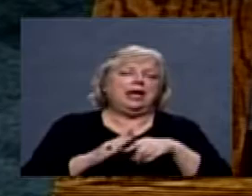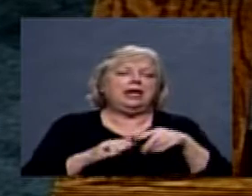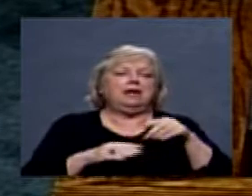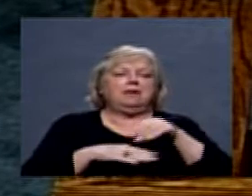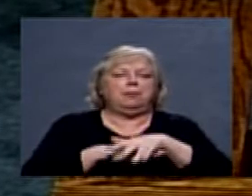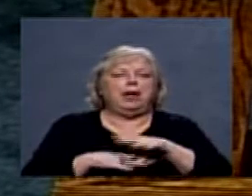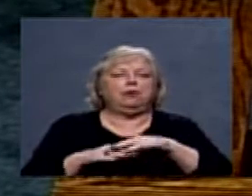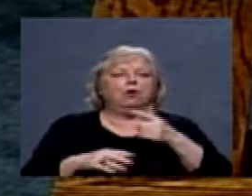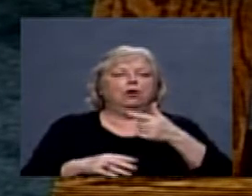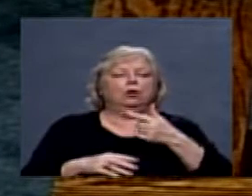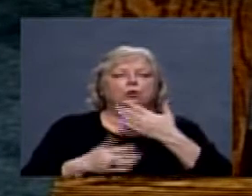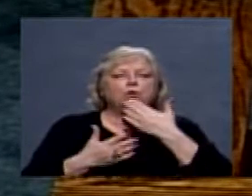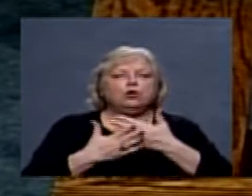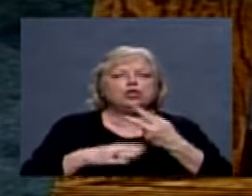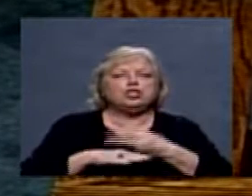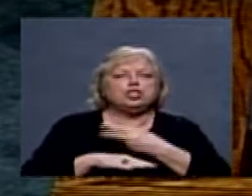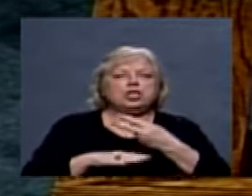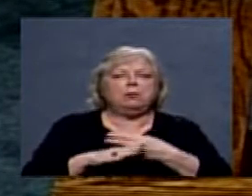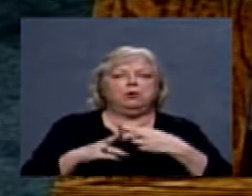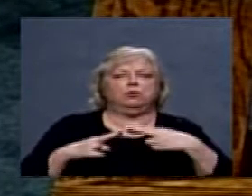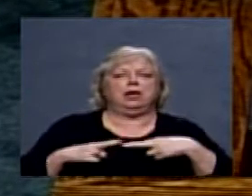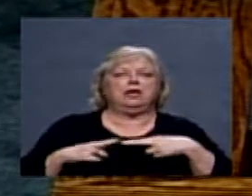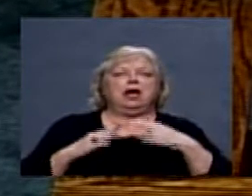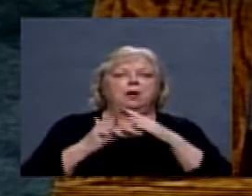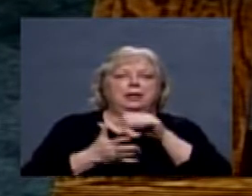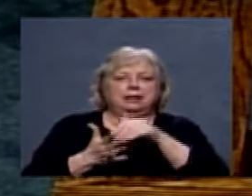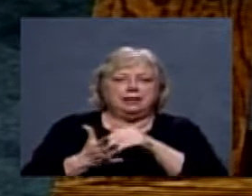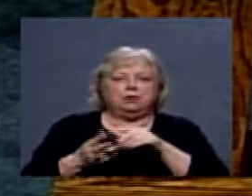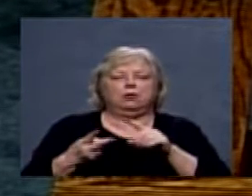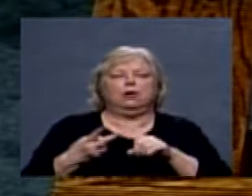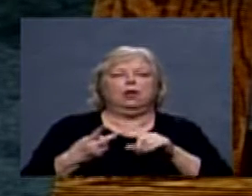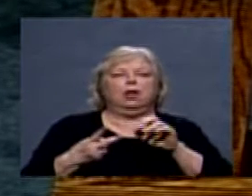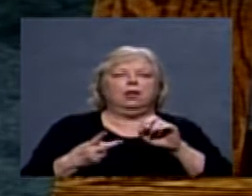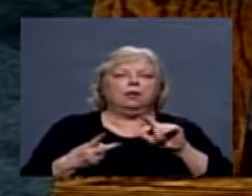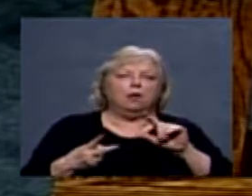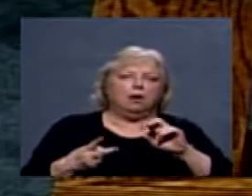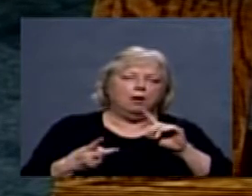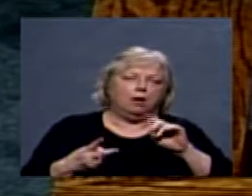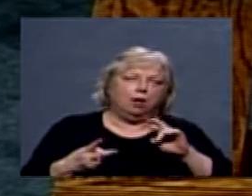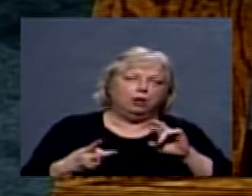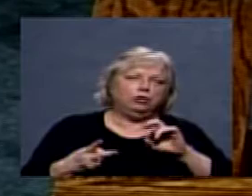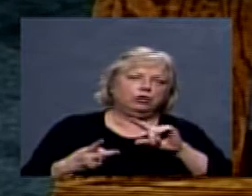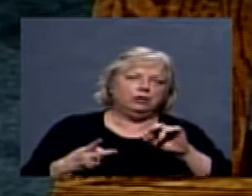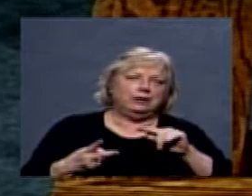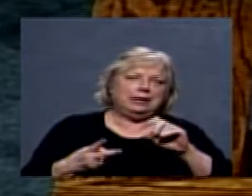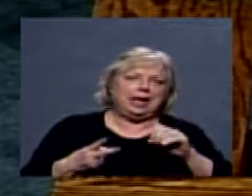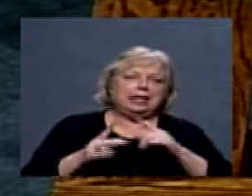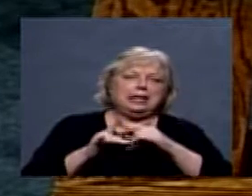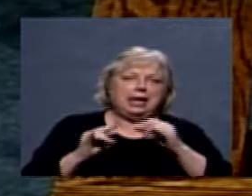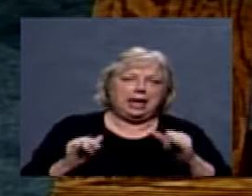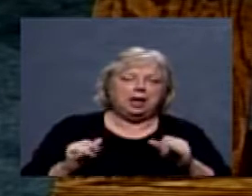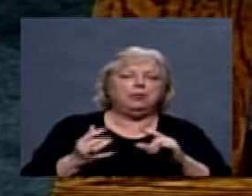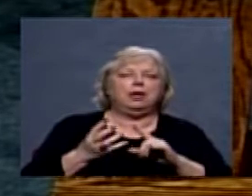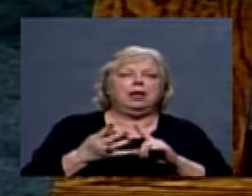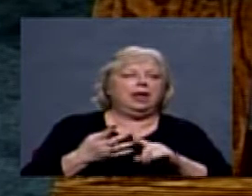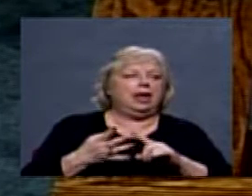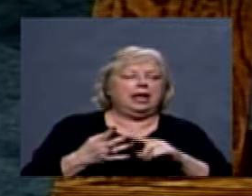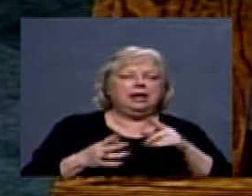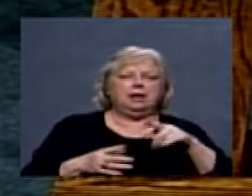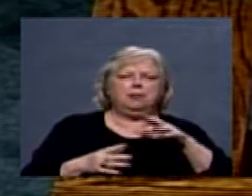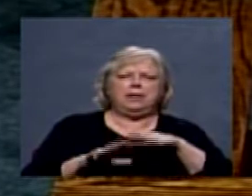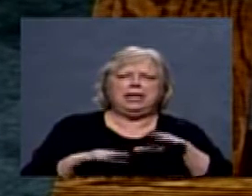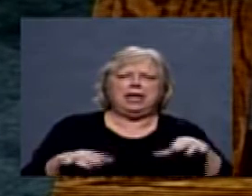Shepherd retirement facility down the street, the Aldersgate Camp, and the Pediatrics Plus facility bordering our neighborhood as